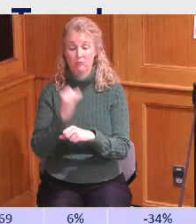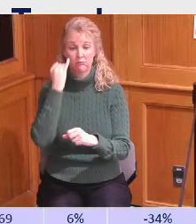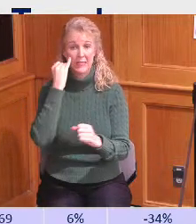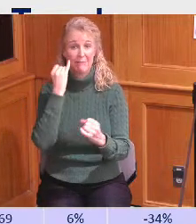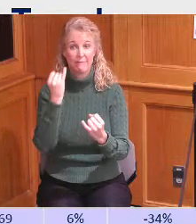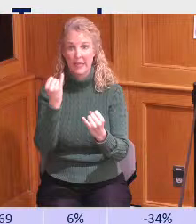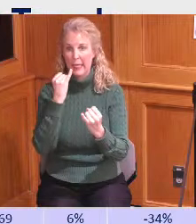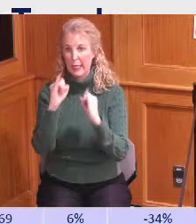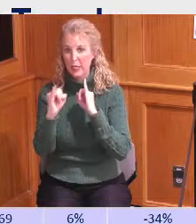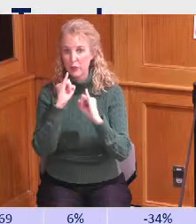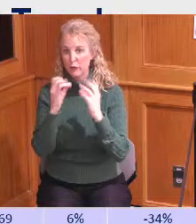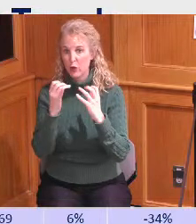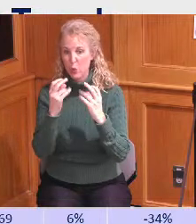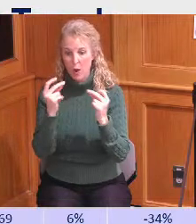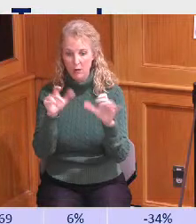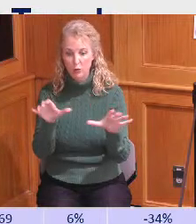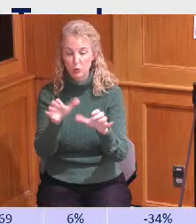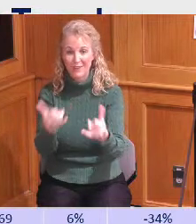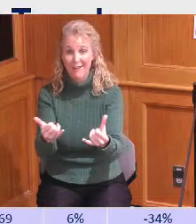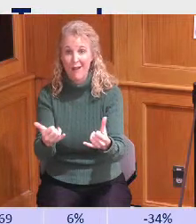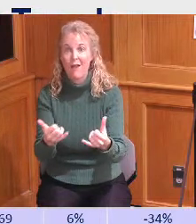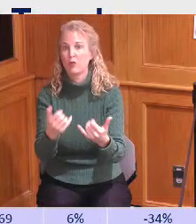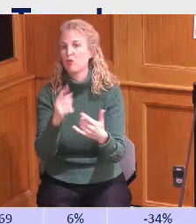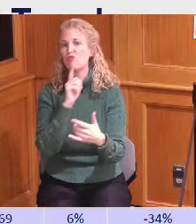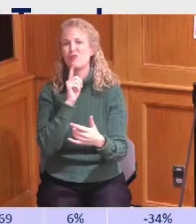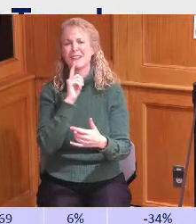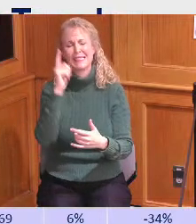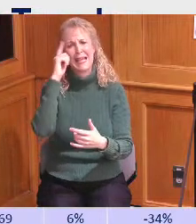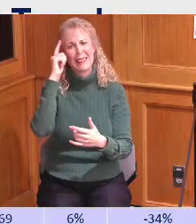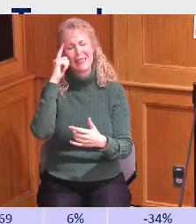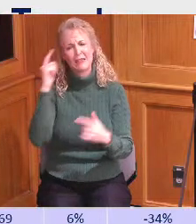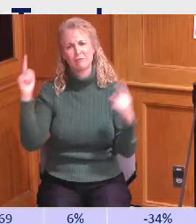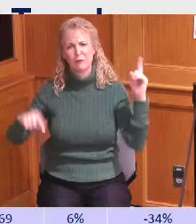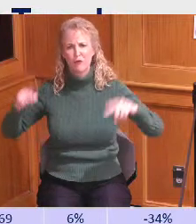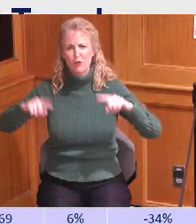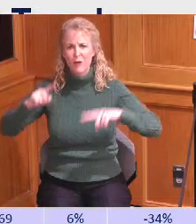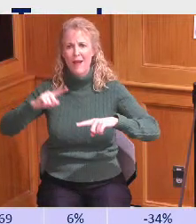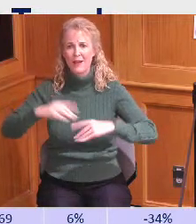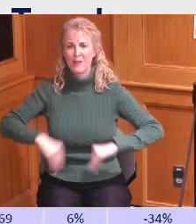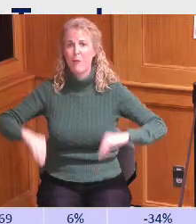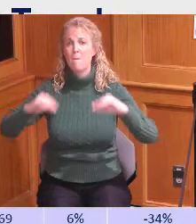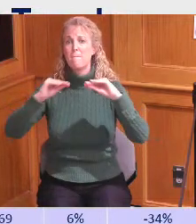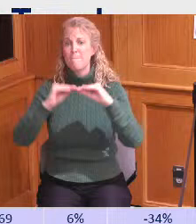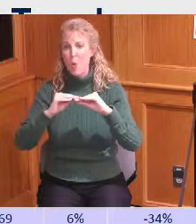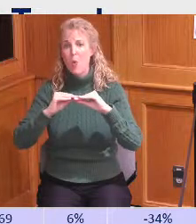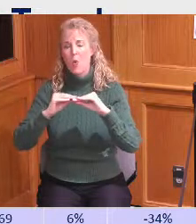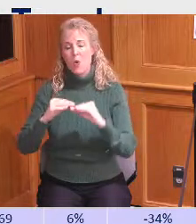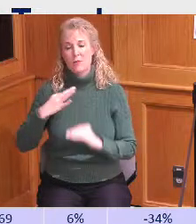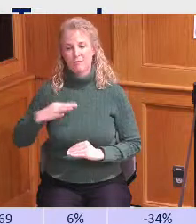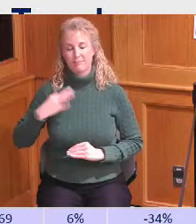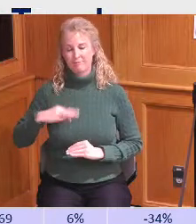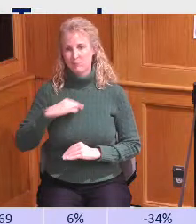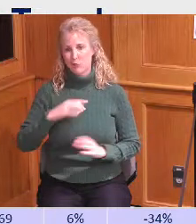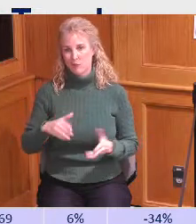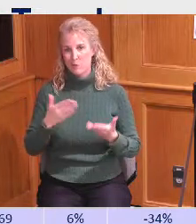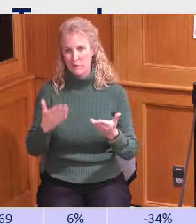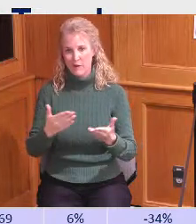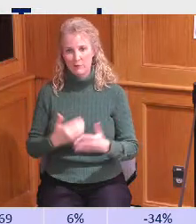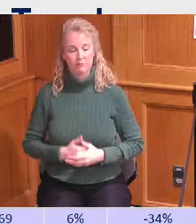done a variety of things that I think have contributed to the success that are reflected on this chart.